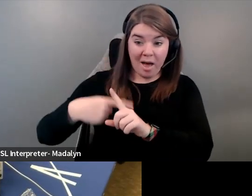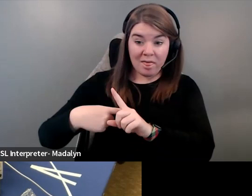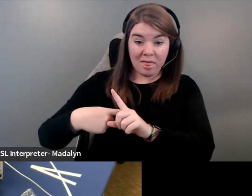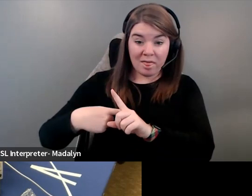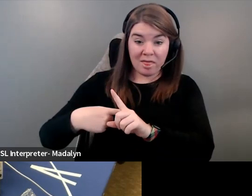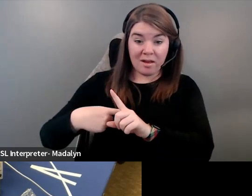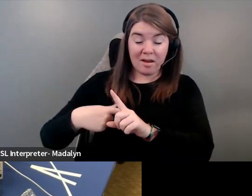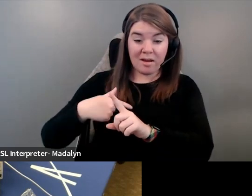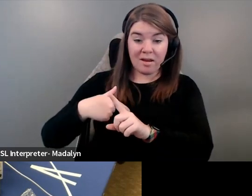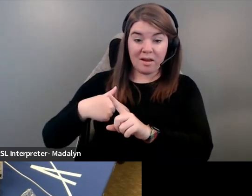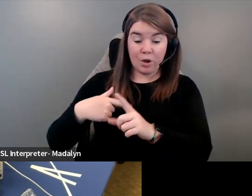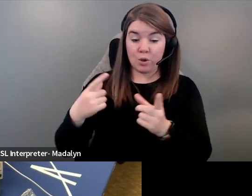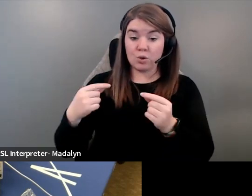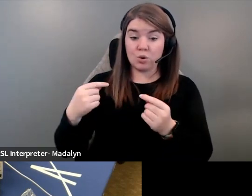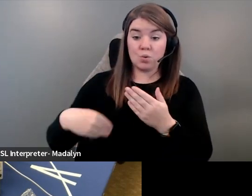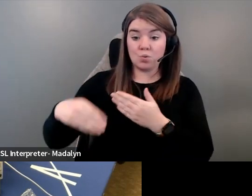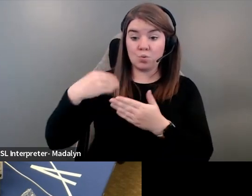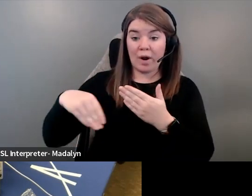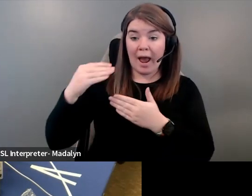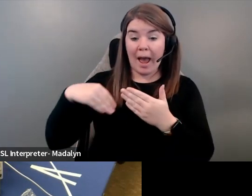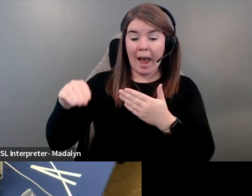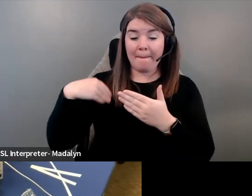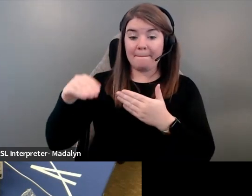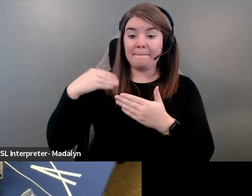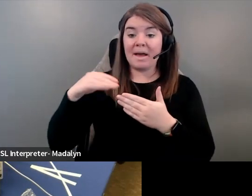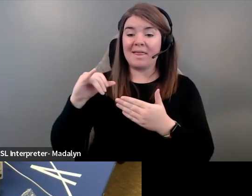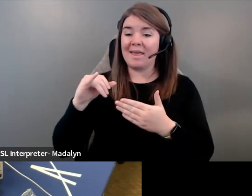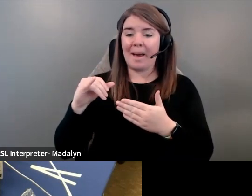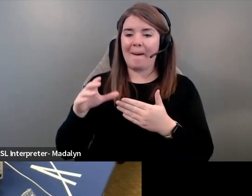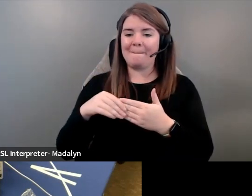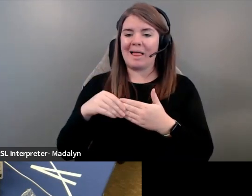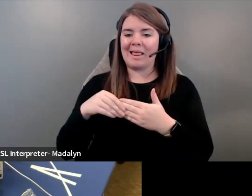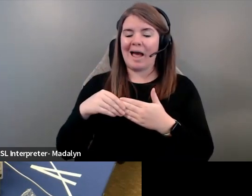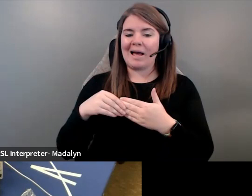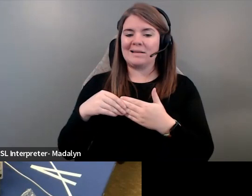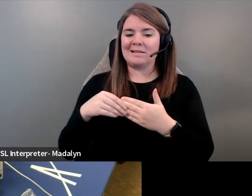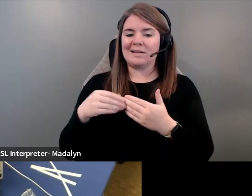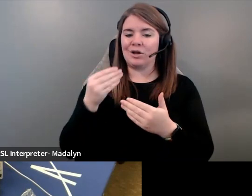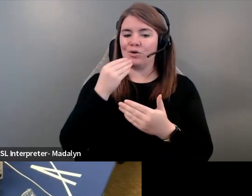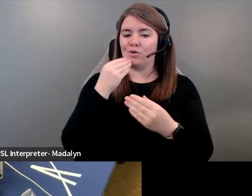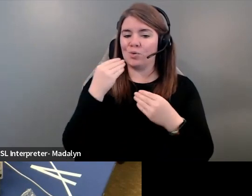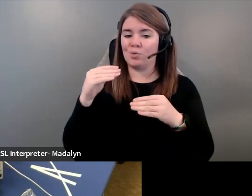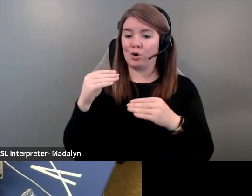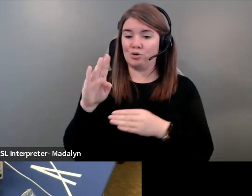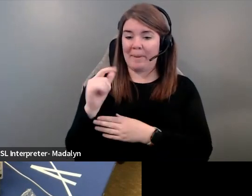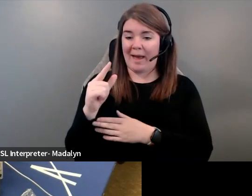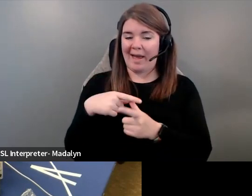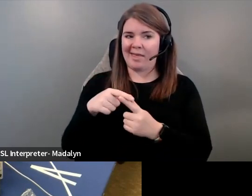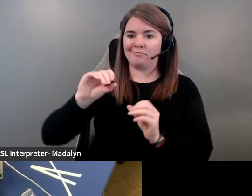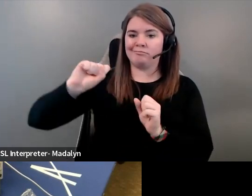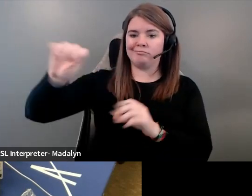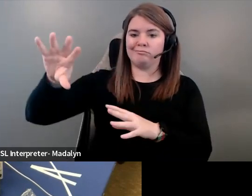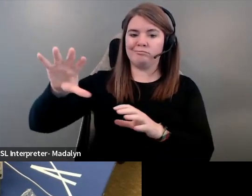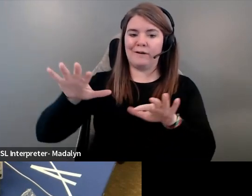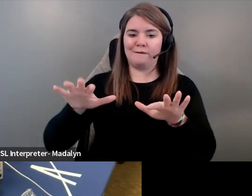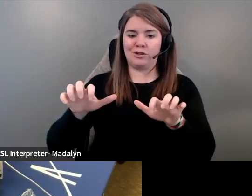packaged bread and you wrap it in the plastic grocery bag, tie it, and stick it in your freezer, and it keeps really well that way. Like